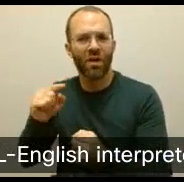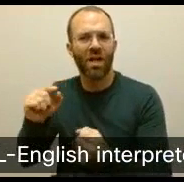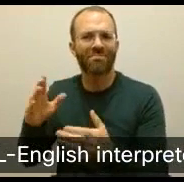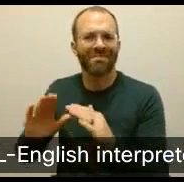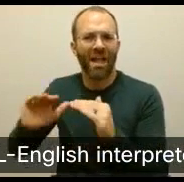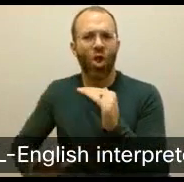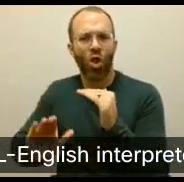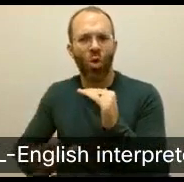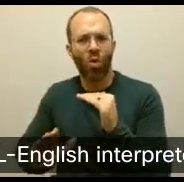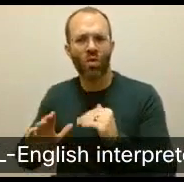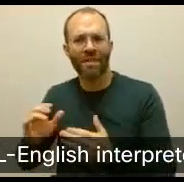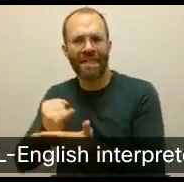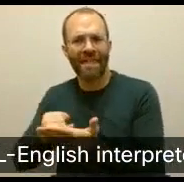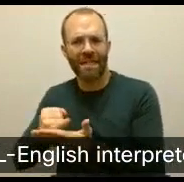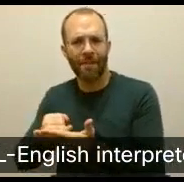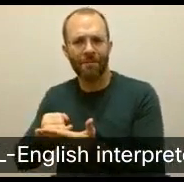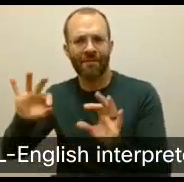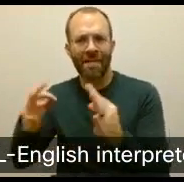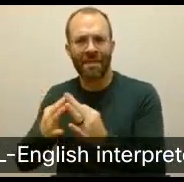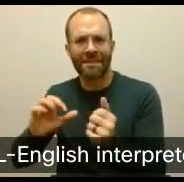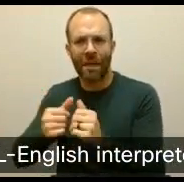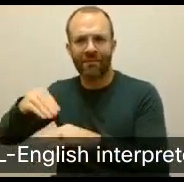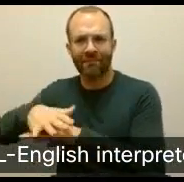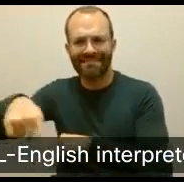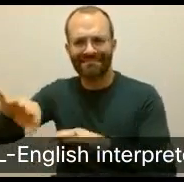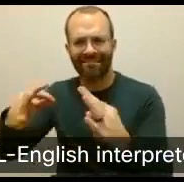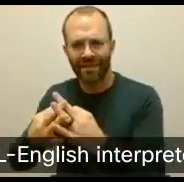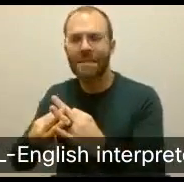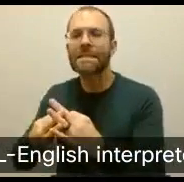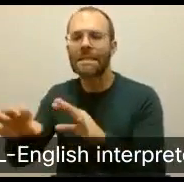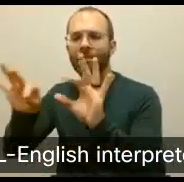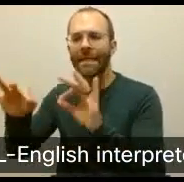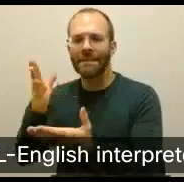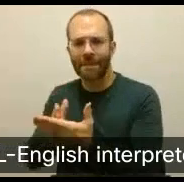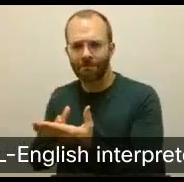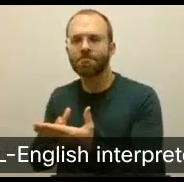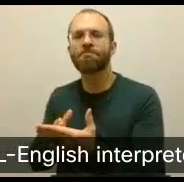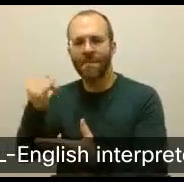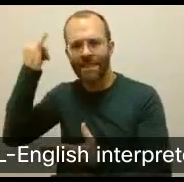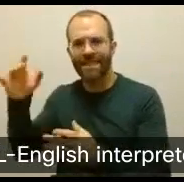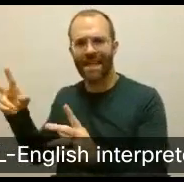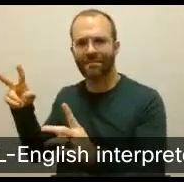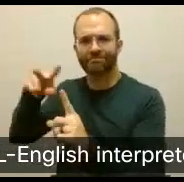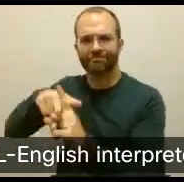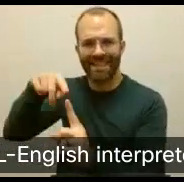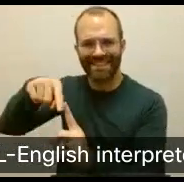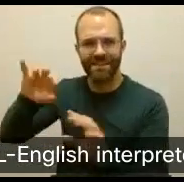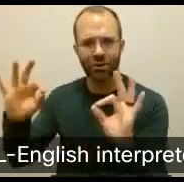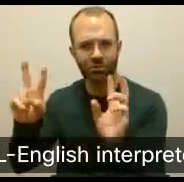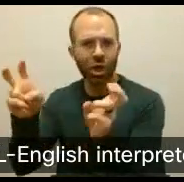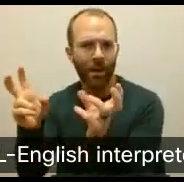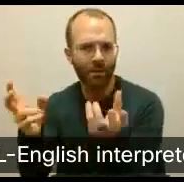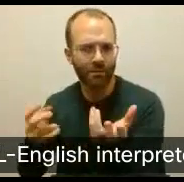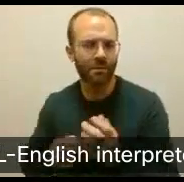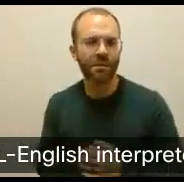may choose to paraphrase information from the article about that topic for their reflection. So taking the same